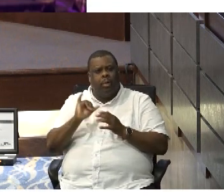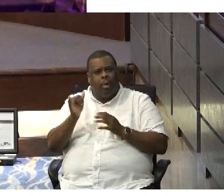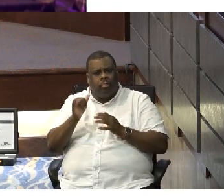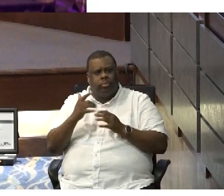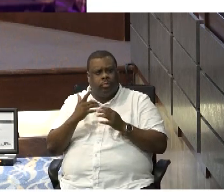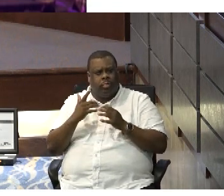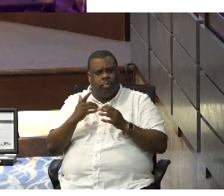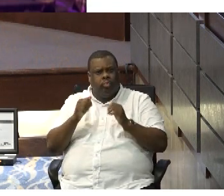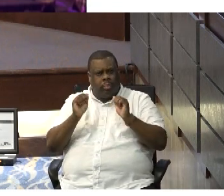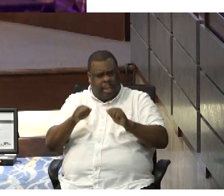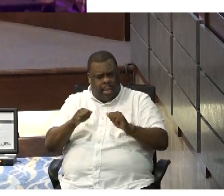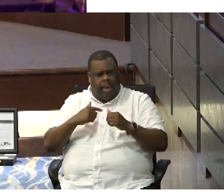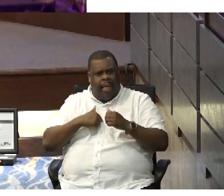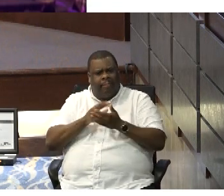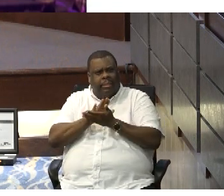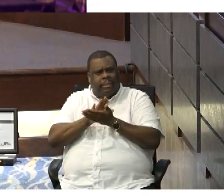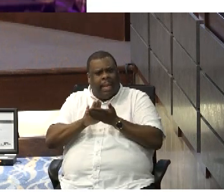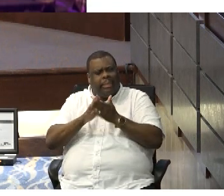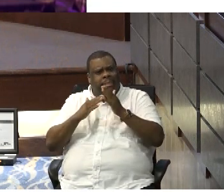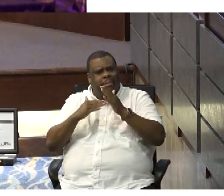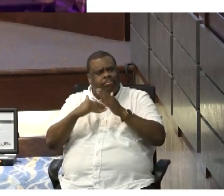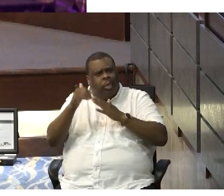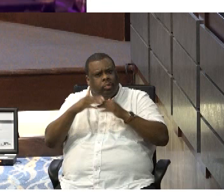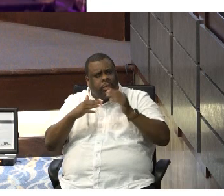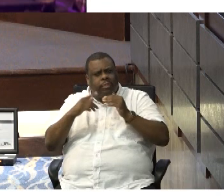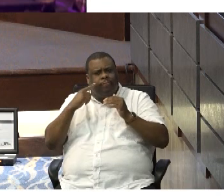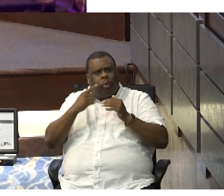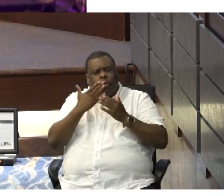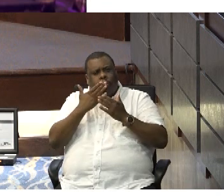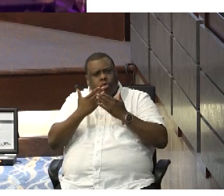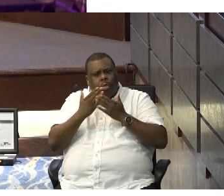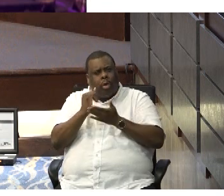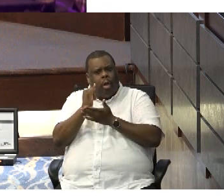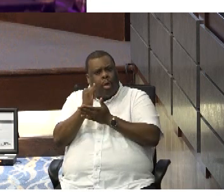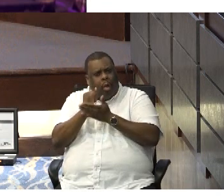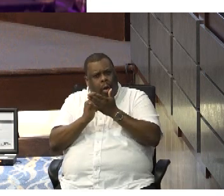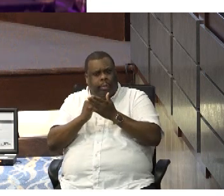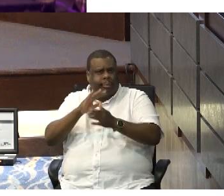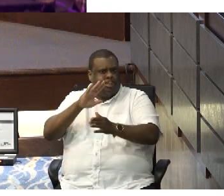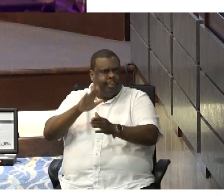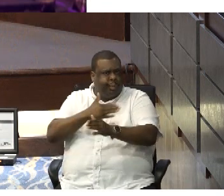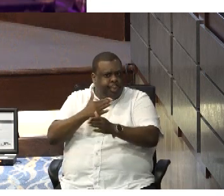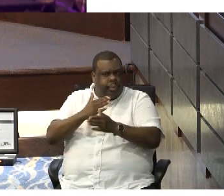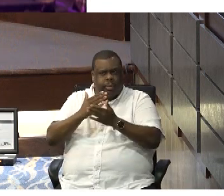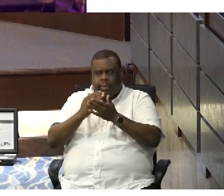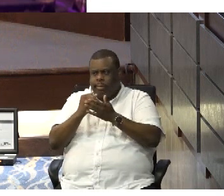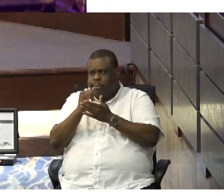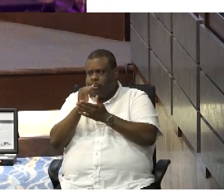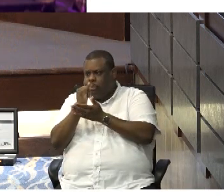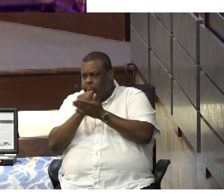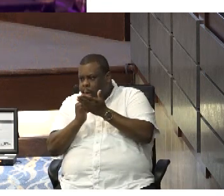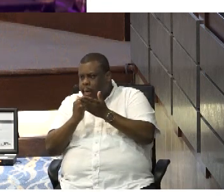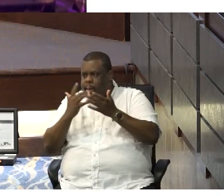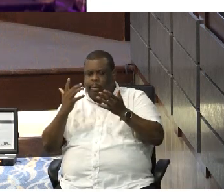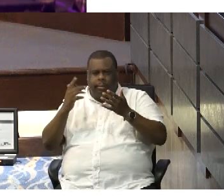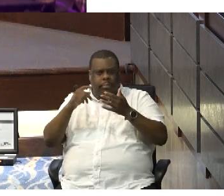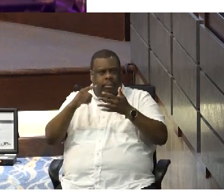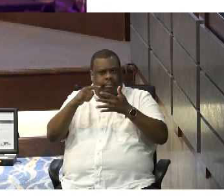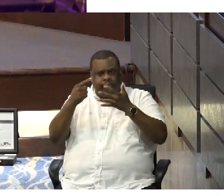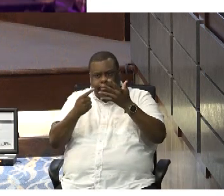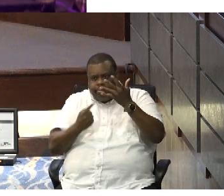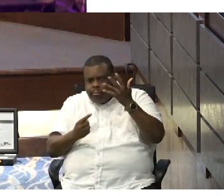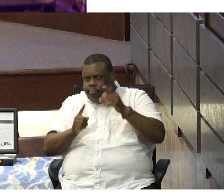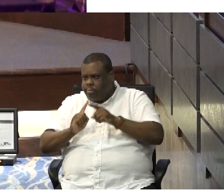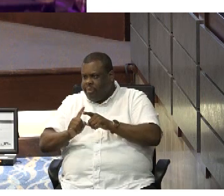can present downtown performing arts experiences. For example, 95% of the people that